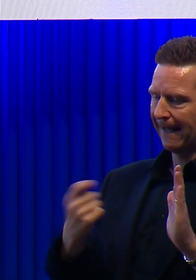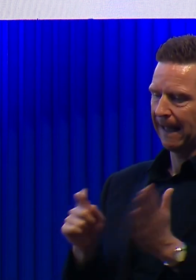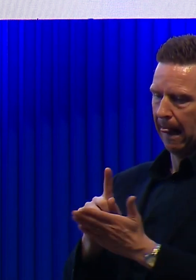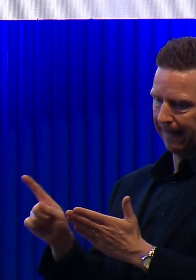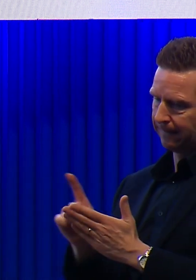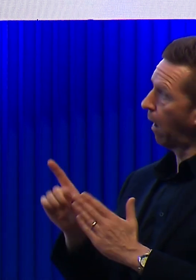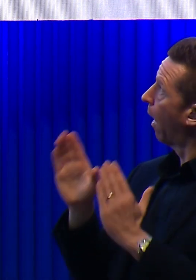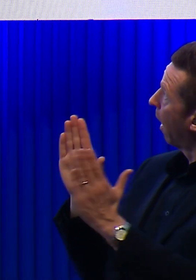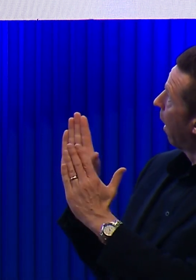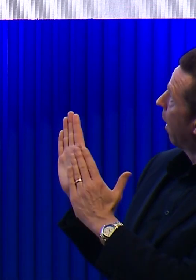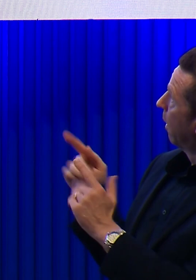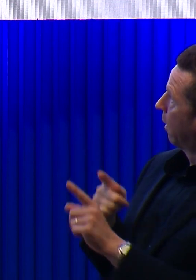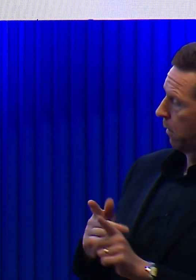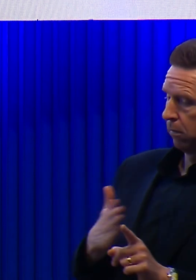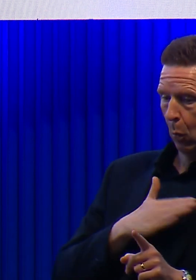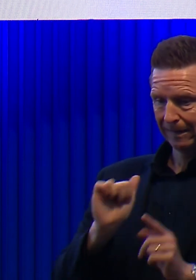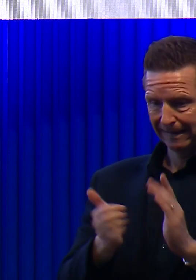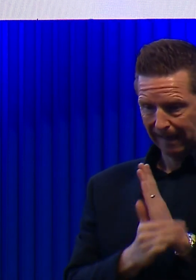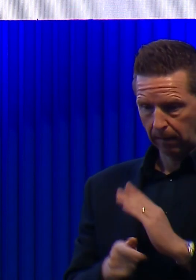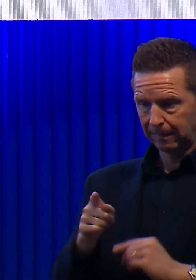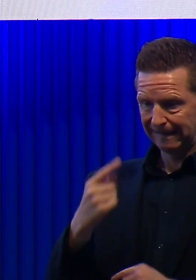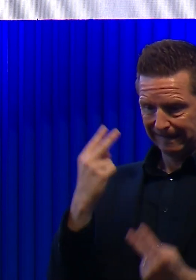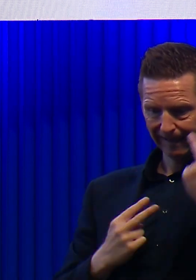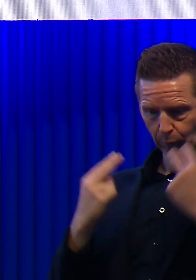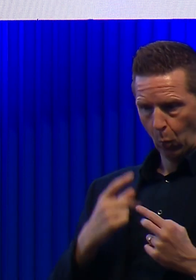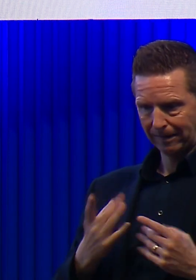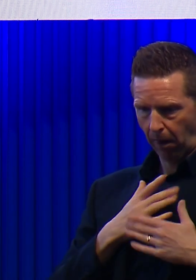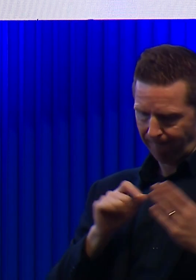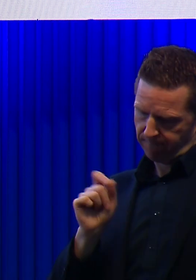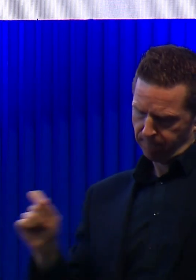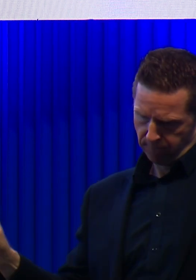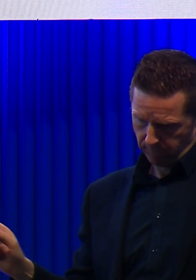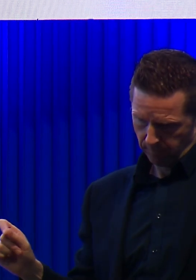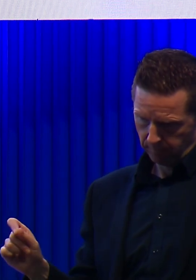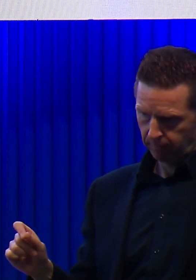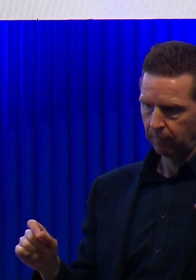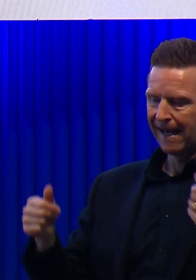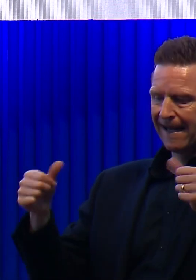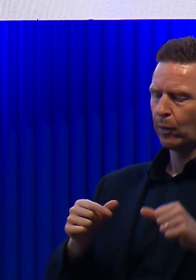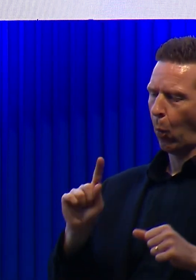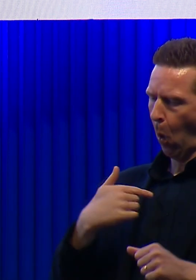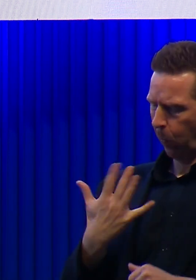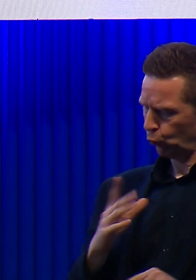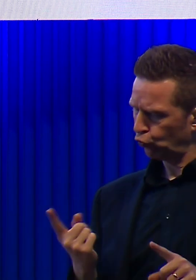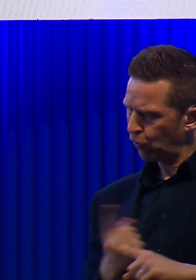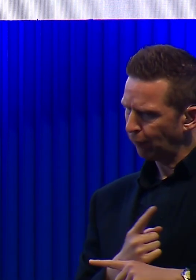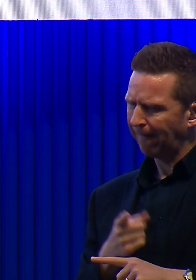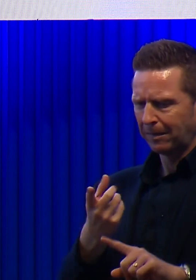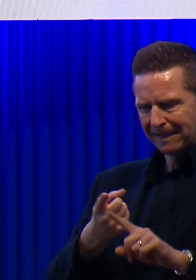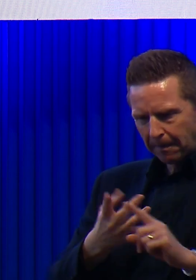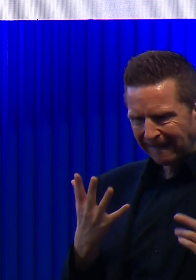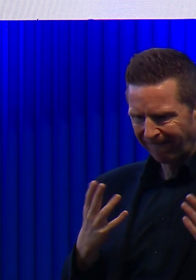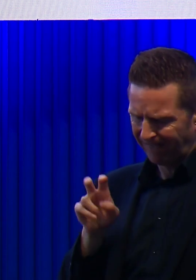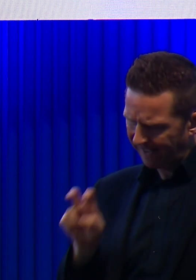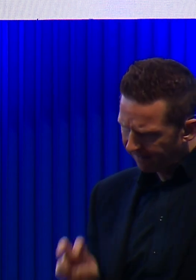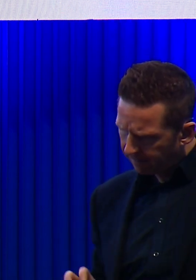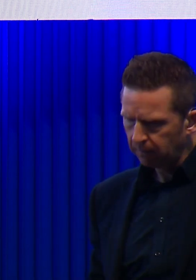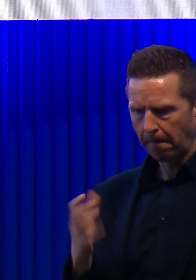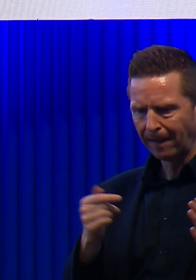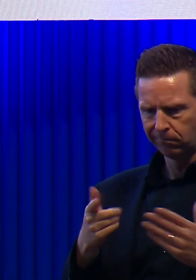can organize those skills. And I'll come all the way here. Okay. You see why I couldn't